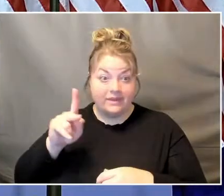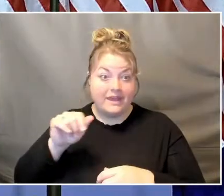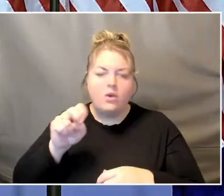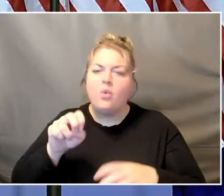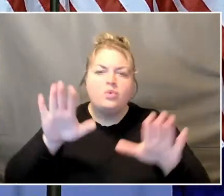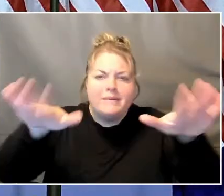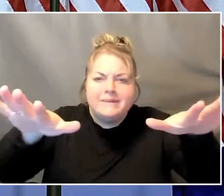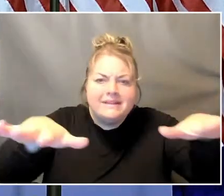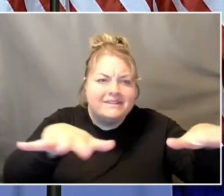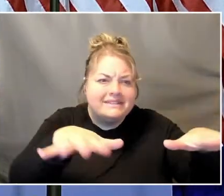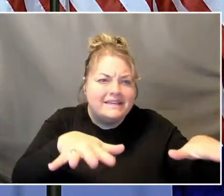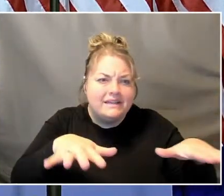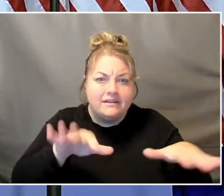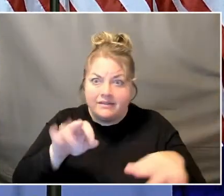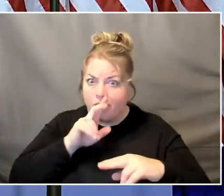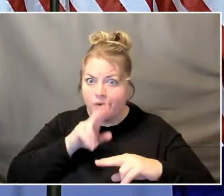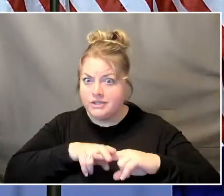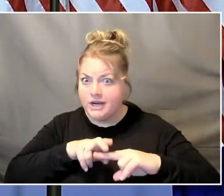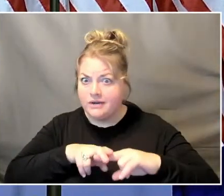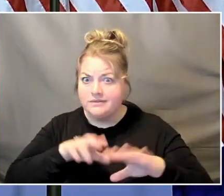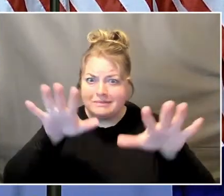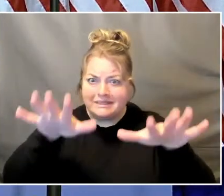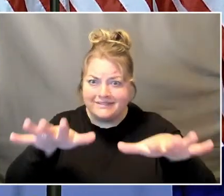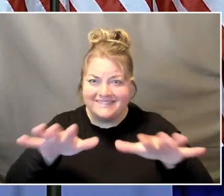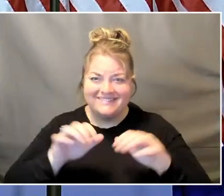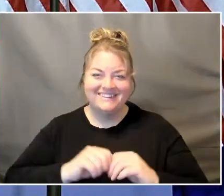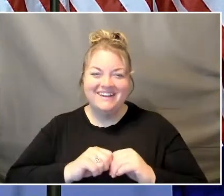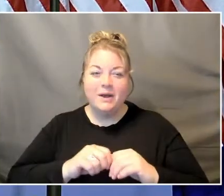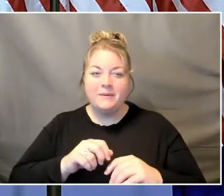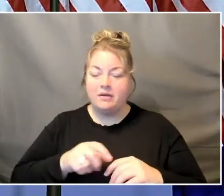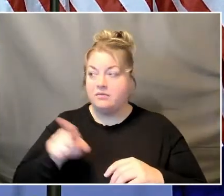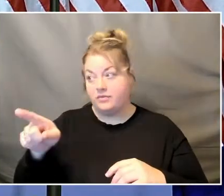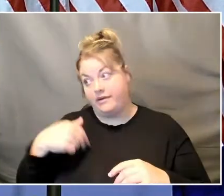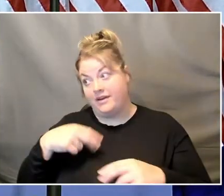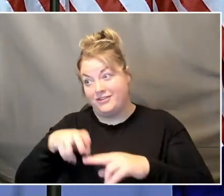seat if there are chairs. They have chairs.